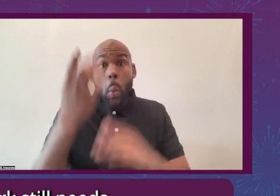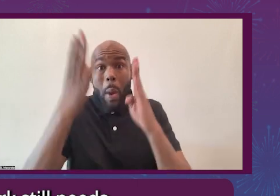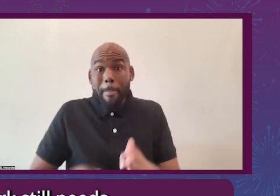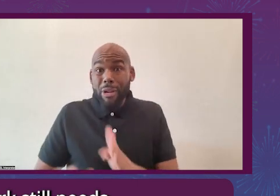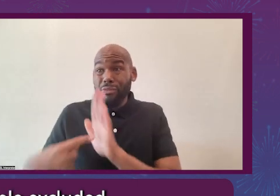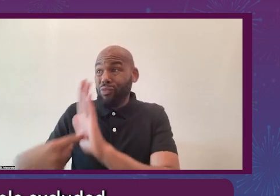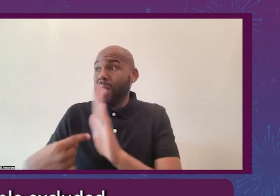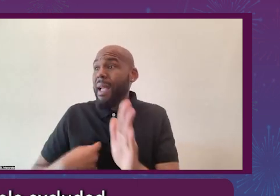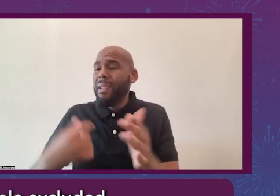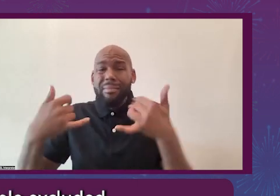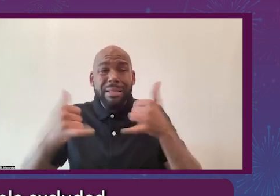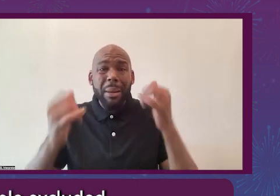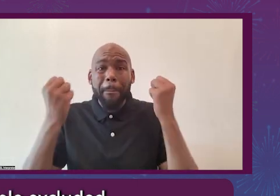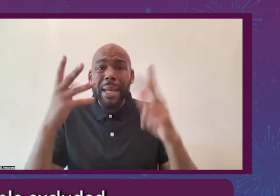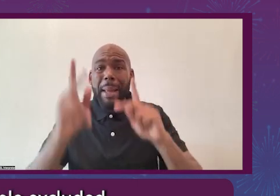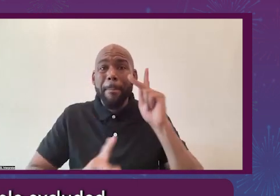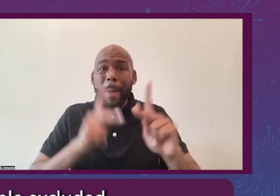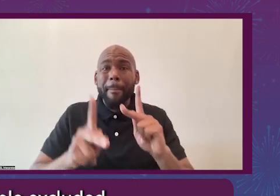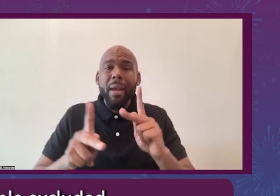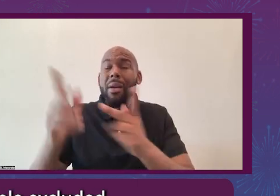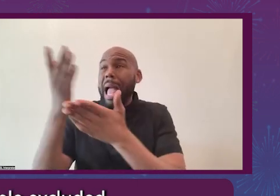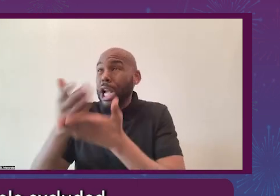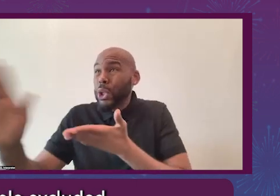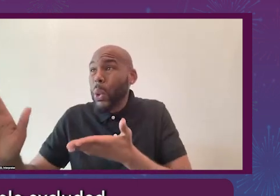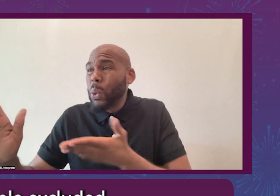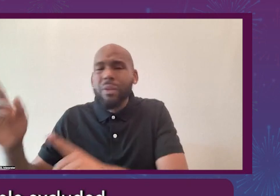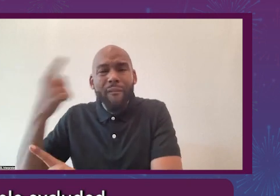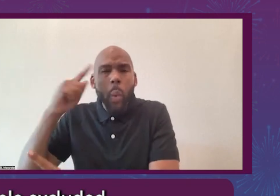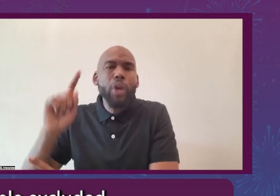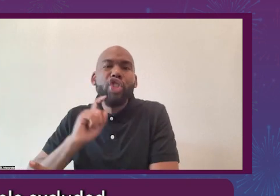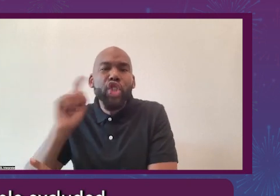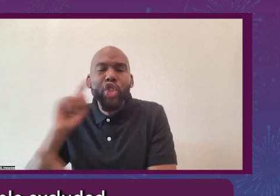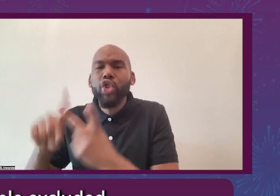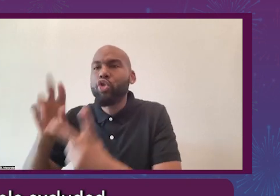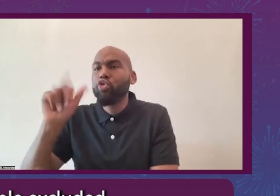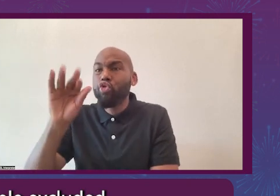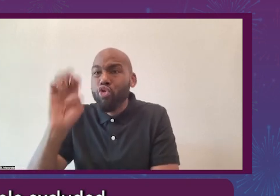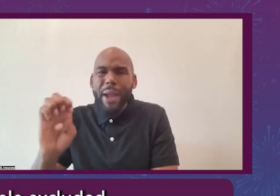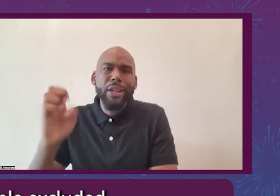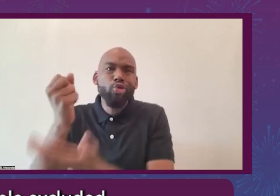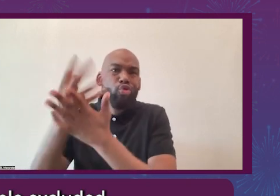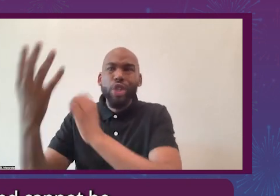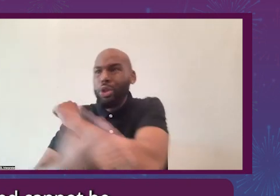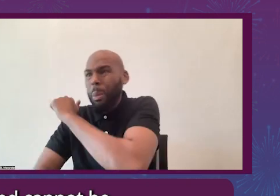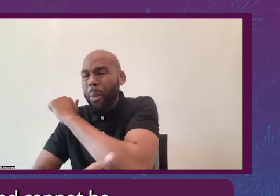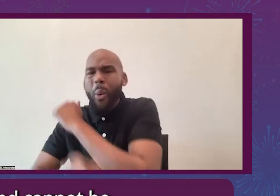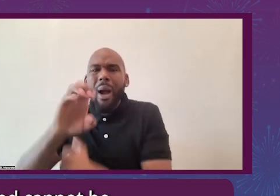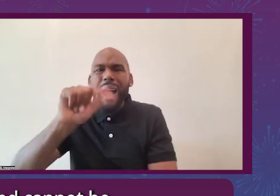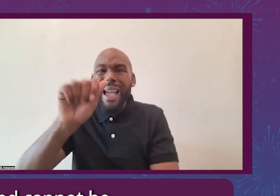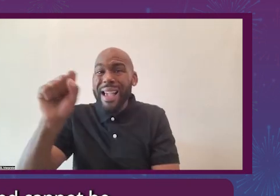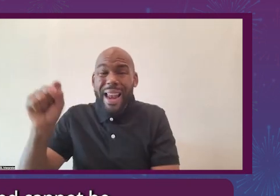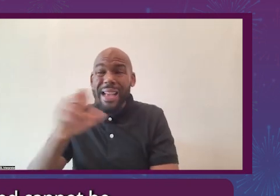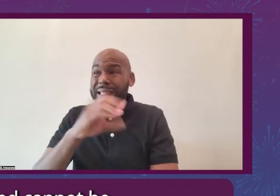And as one person pointed out, there is still so many people excluded on the basis of gender, race, and class, and these